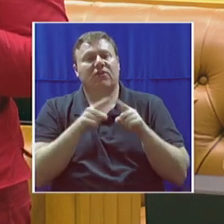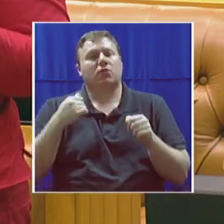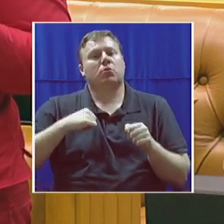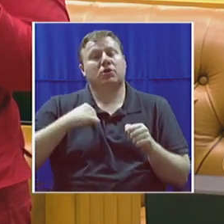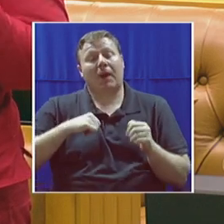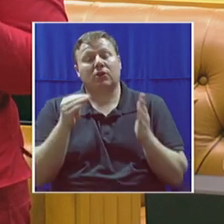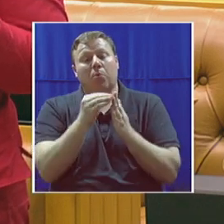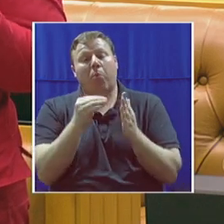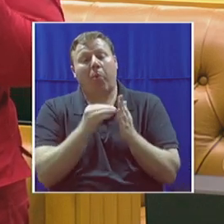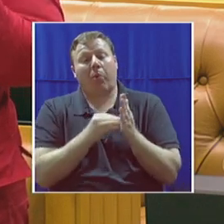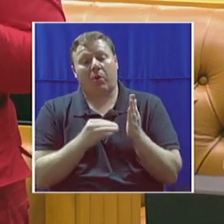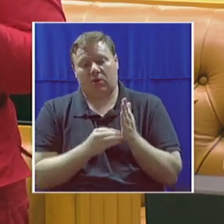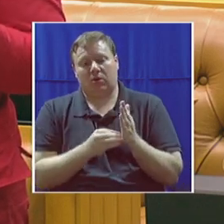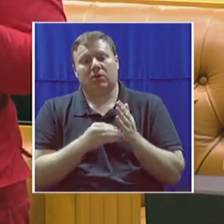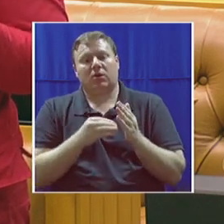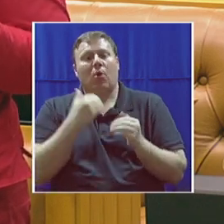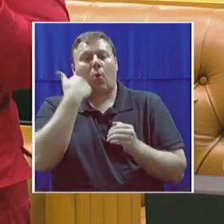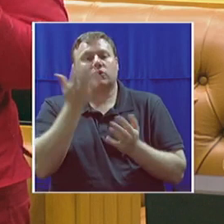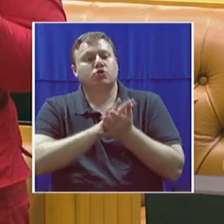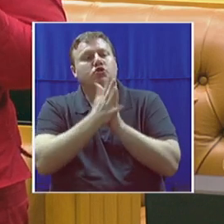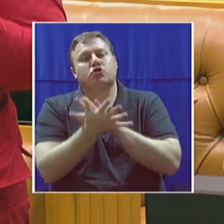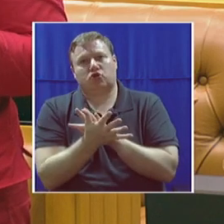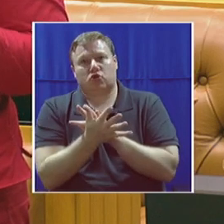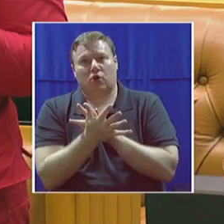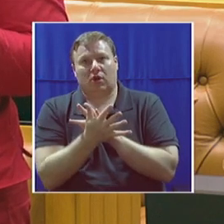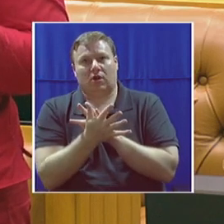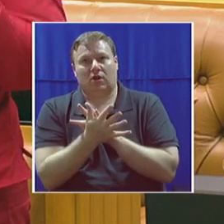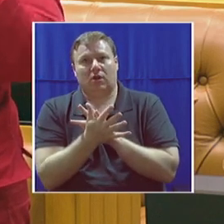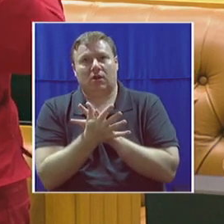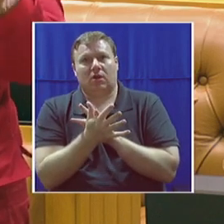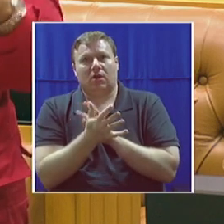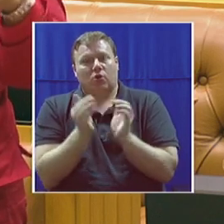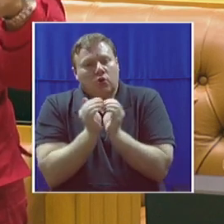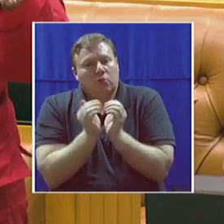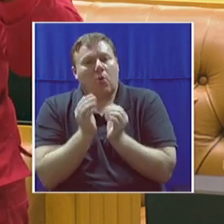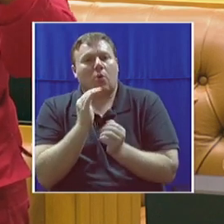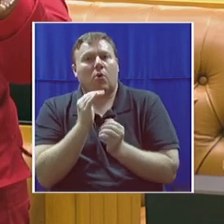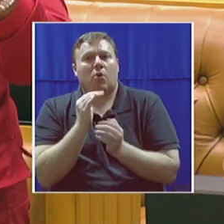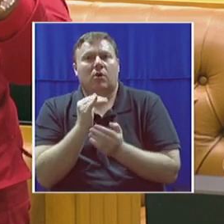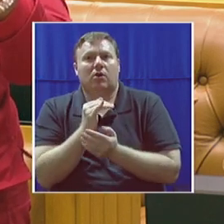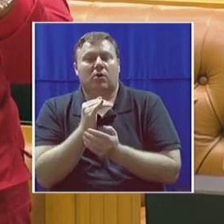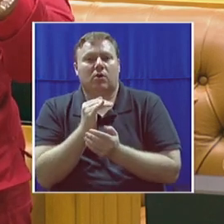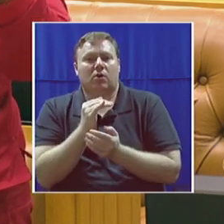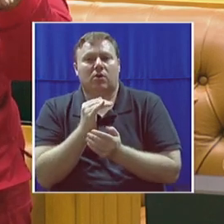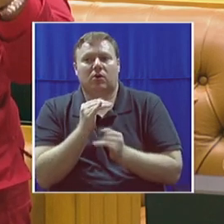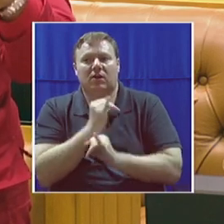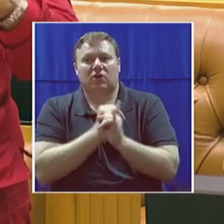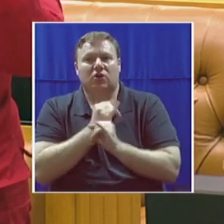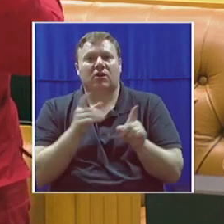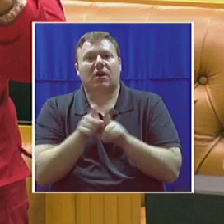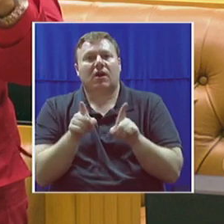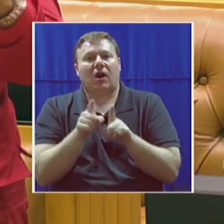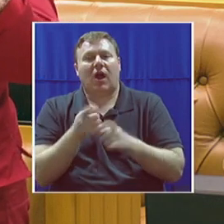municipalities that seeks to destroy the in Industries like the Haw the Hawkers you